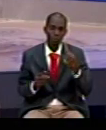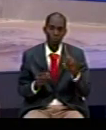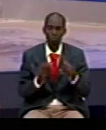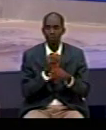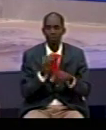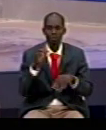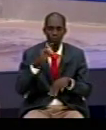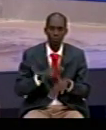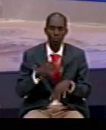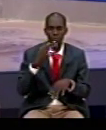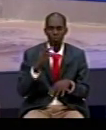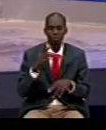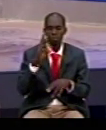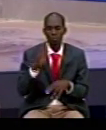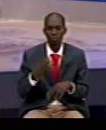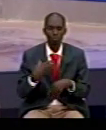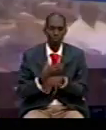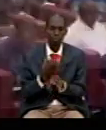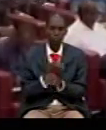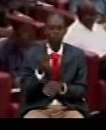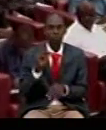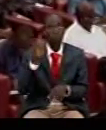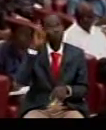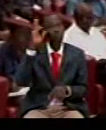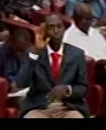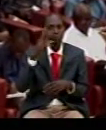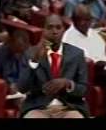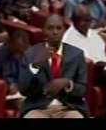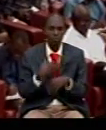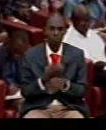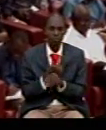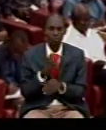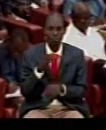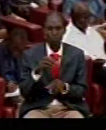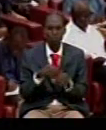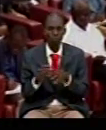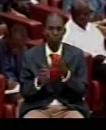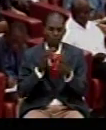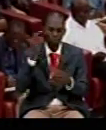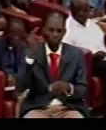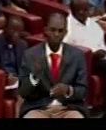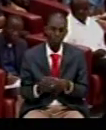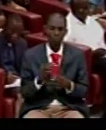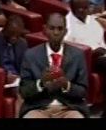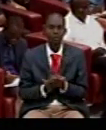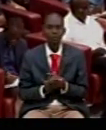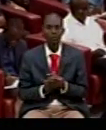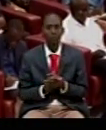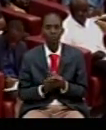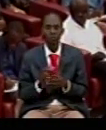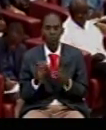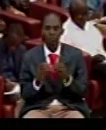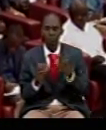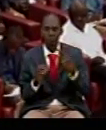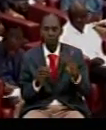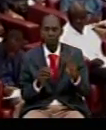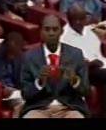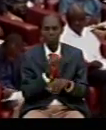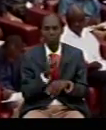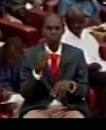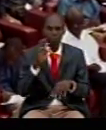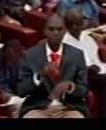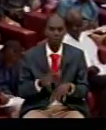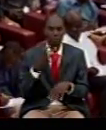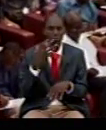of recreation. He will recreate you. I said he will recreate you. Two, a touch